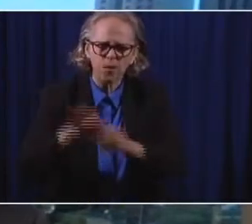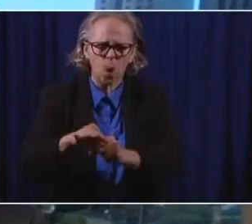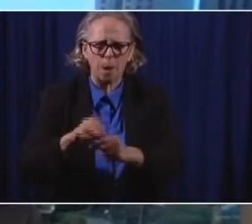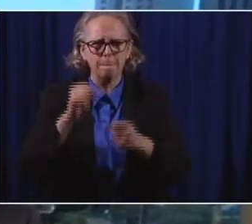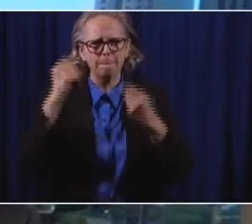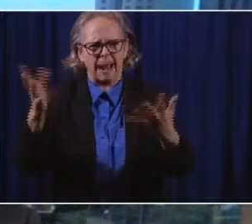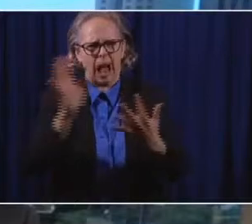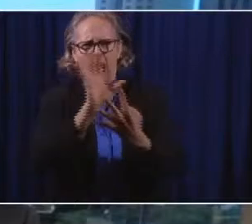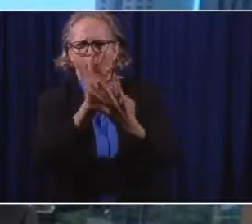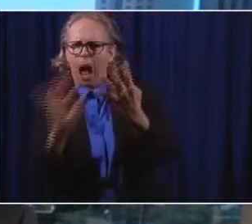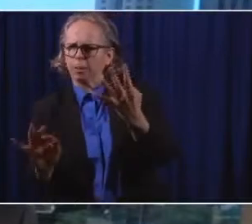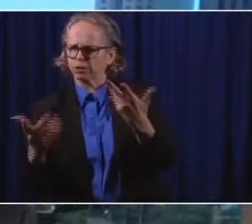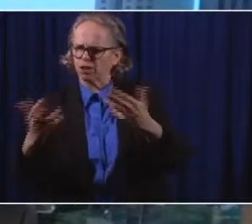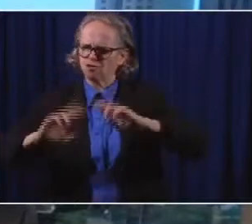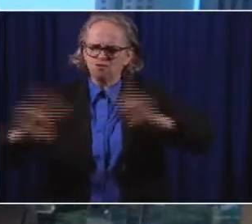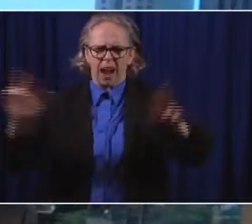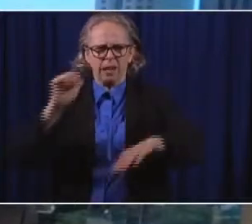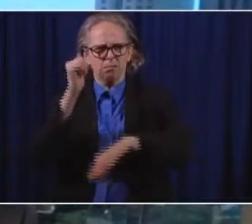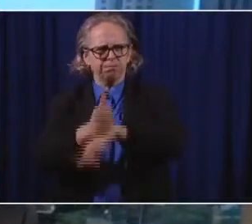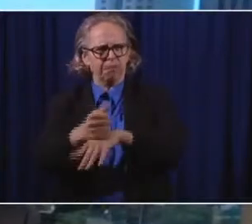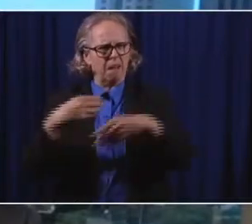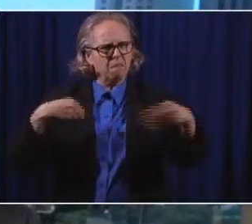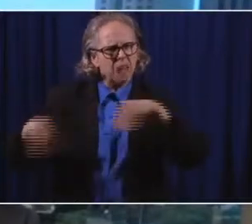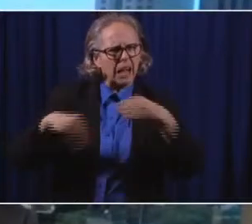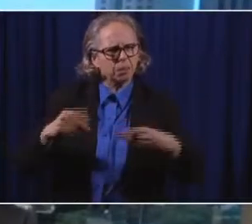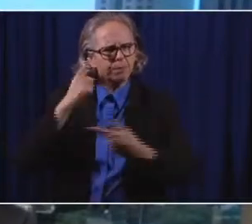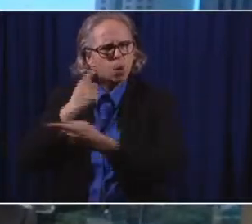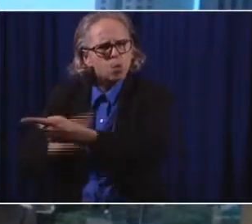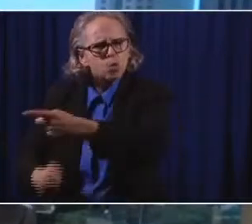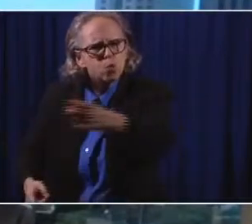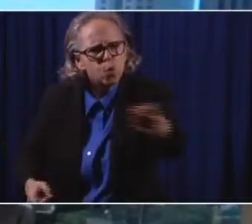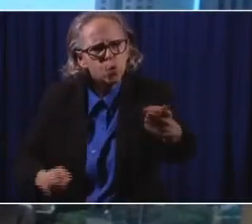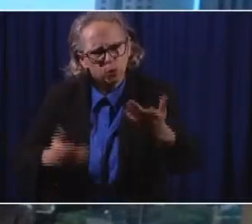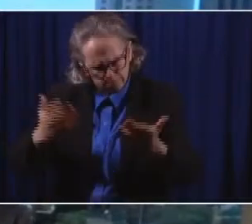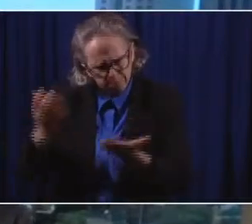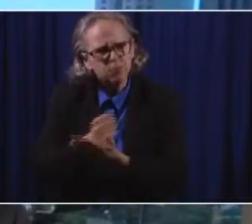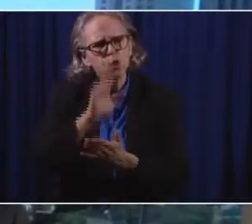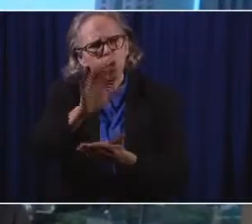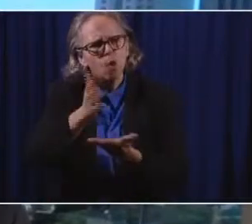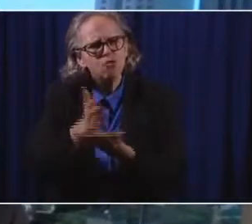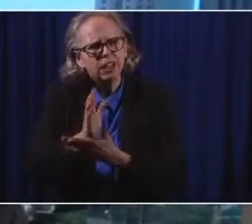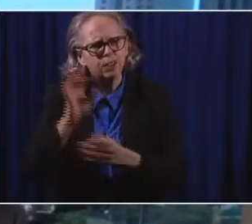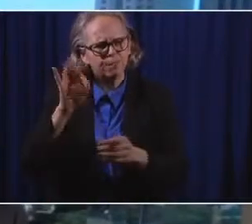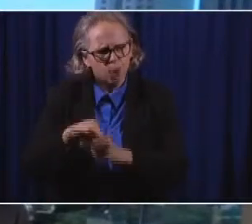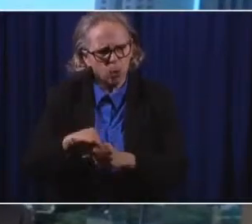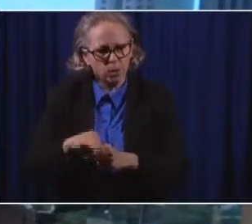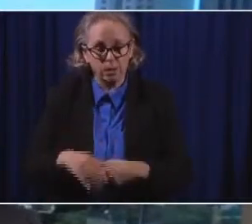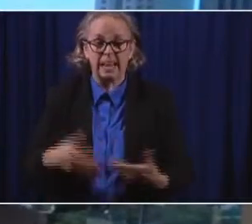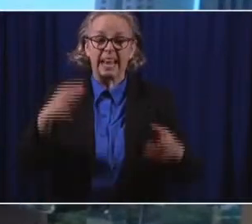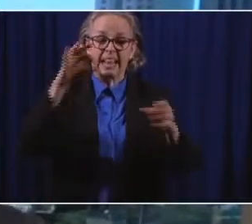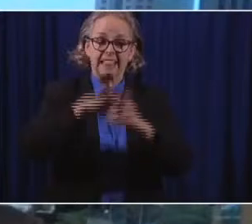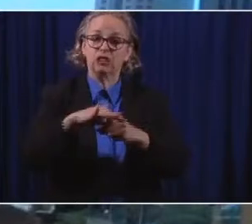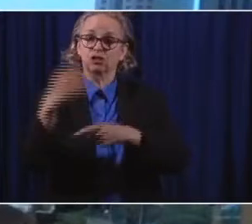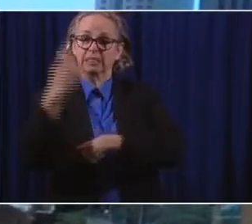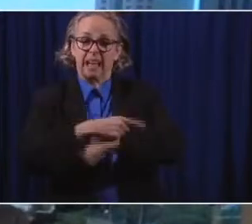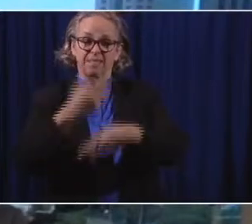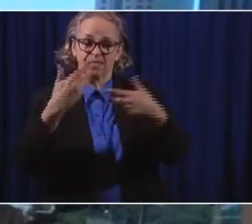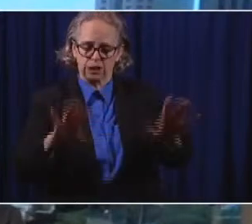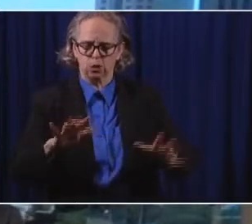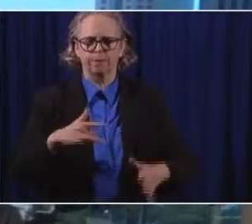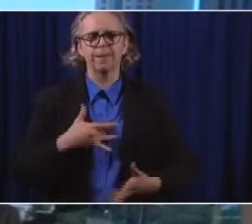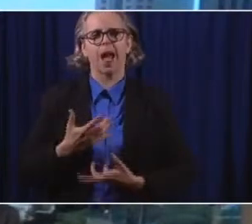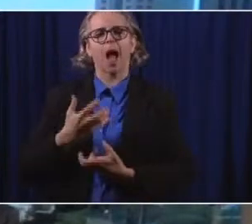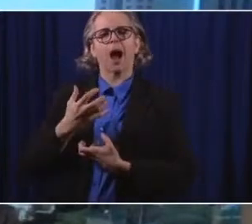in-person election day voting. And when this is all over, Governor, Ohioans will know it was a fair and honest contest. Now, one last thing about how we report election